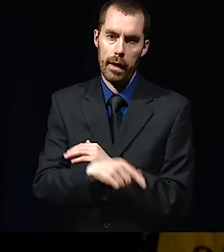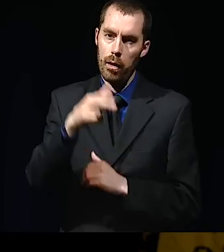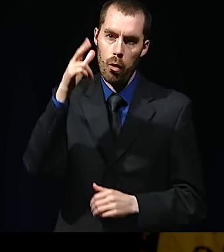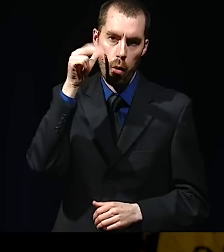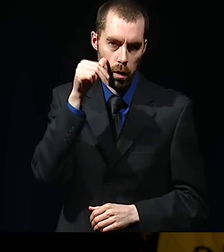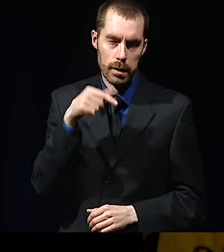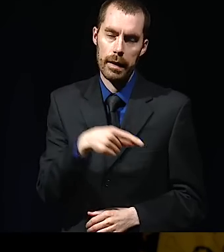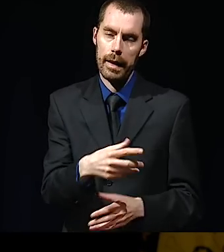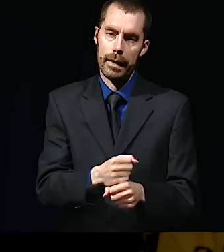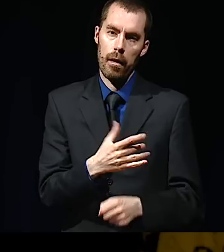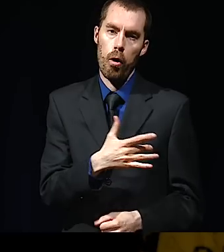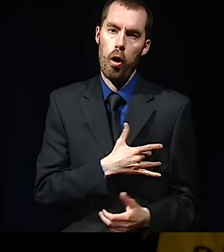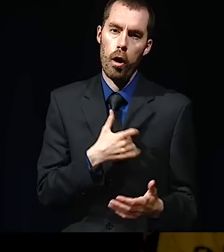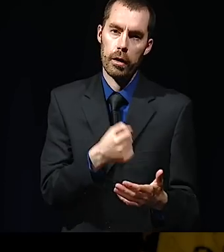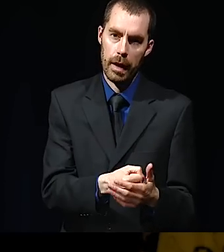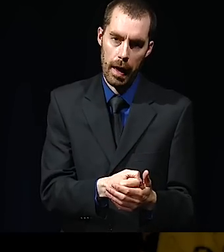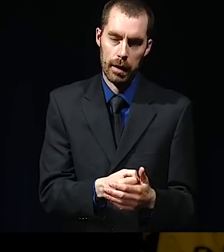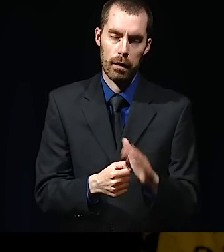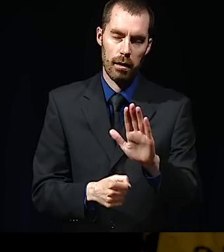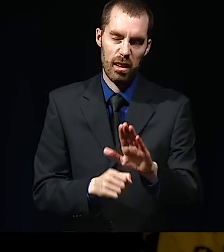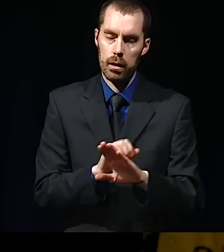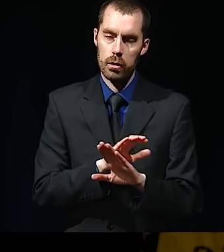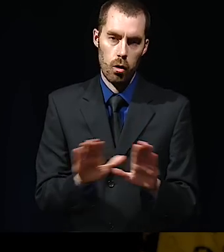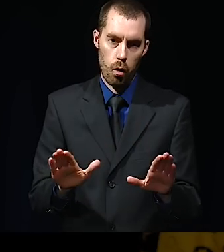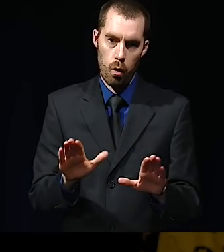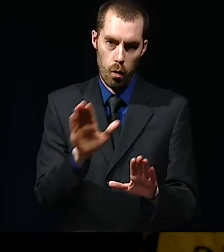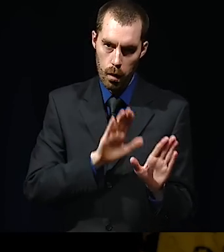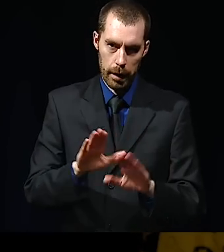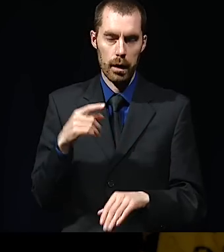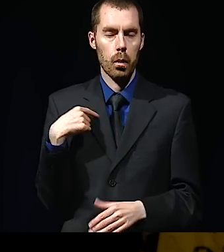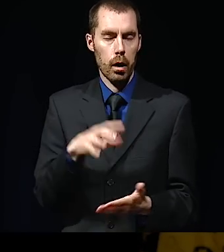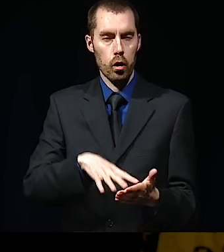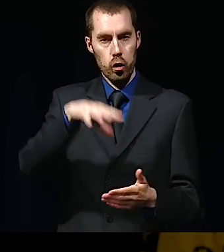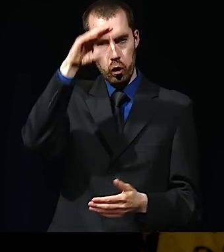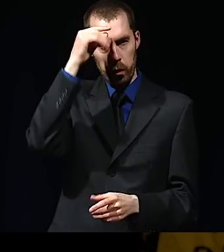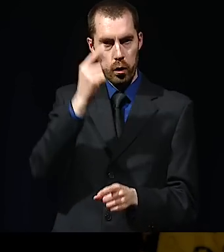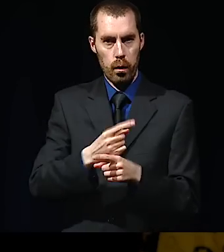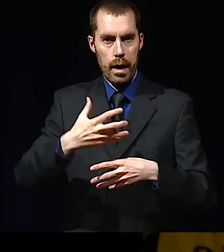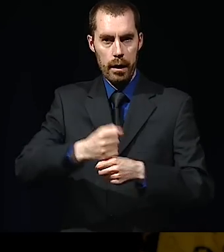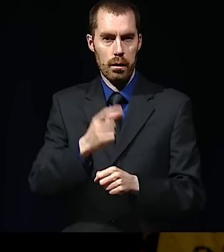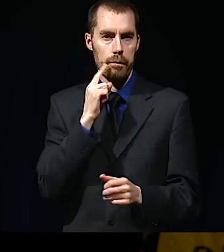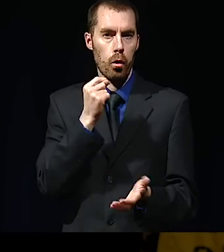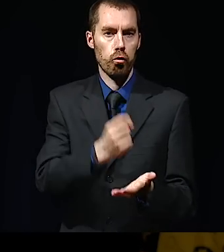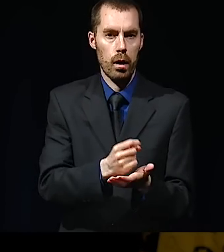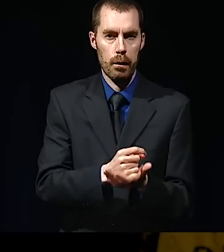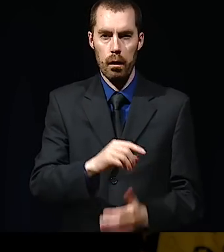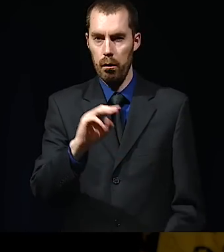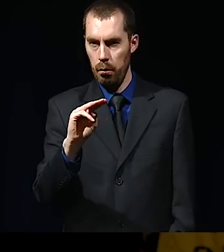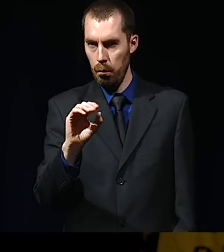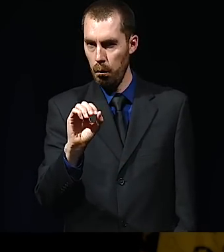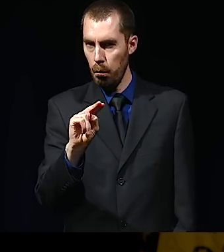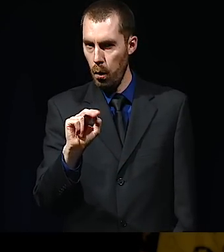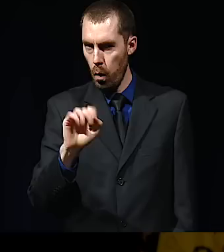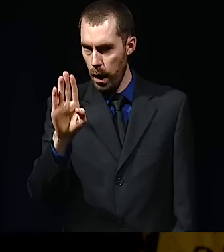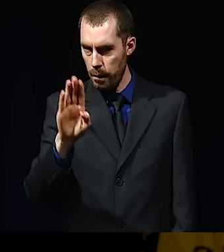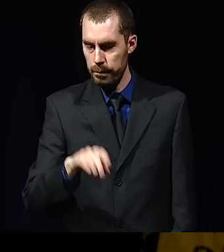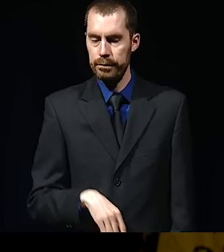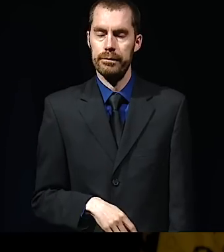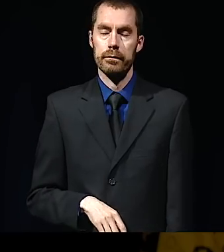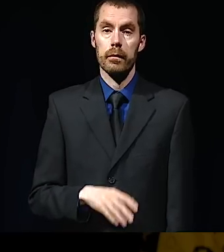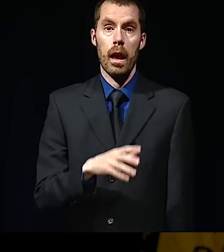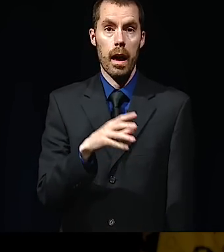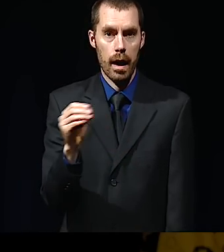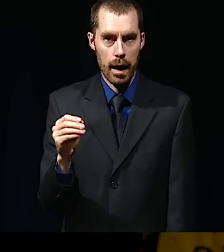myocardial infarction. But don't worry, we also learned the acronym to treat it, MONAB, if you're wondering. Oh